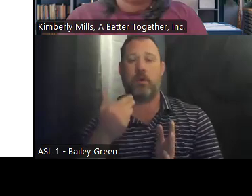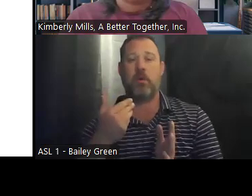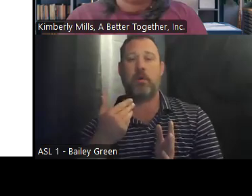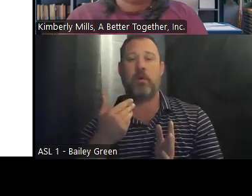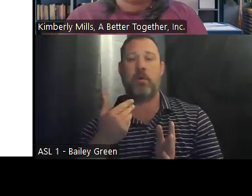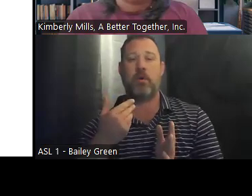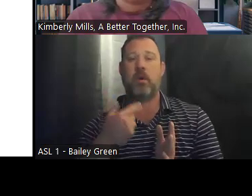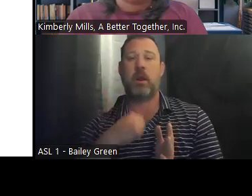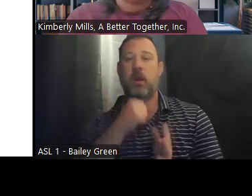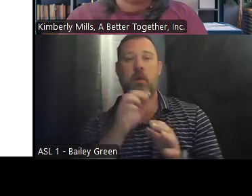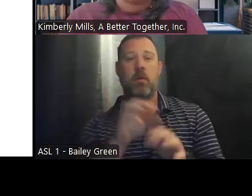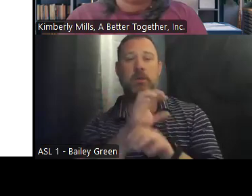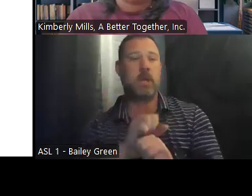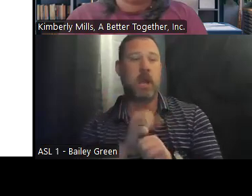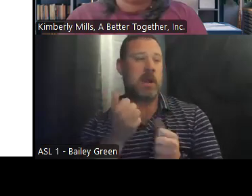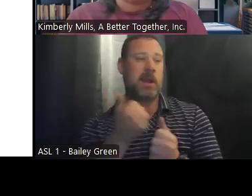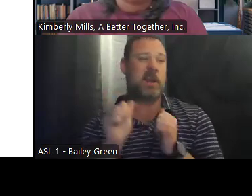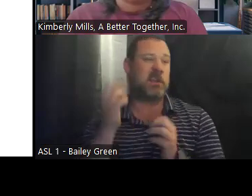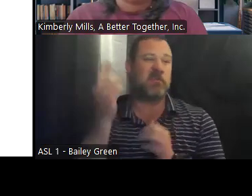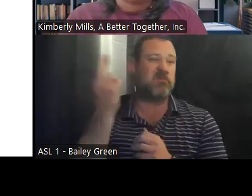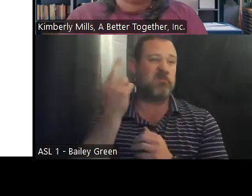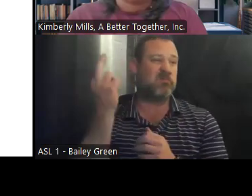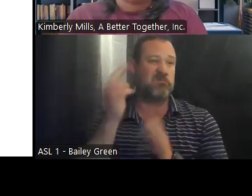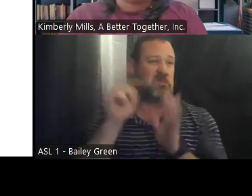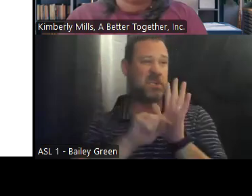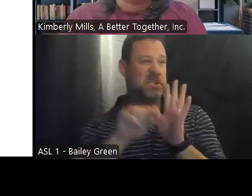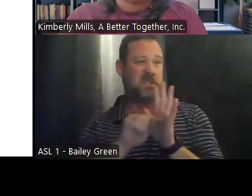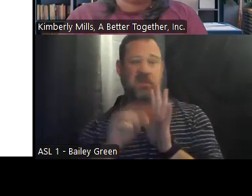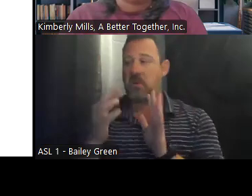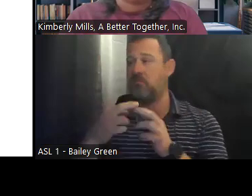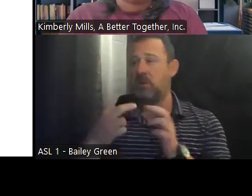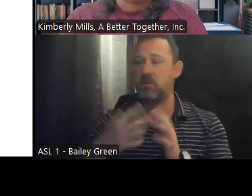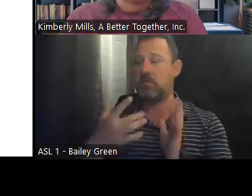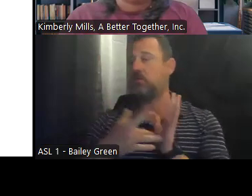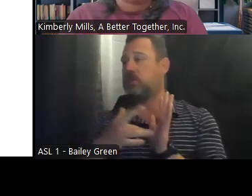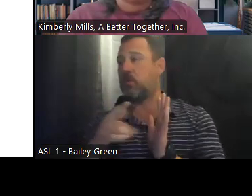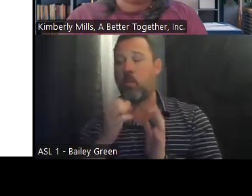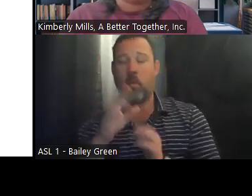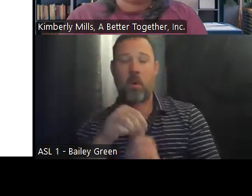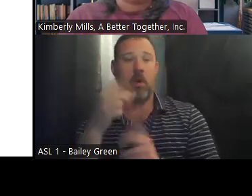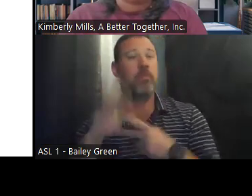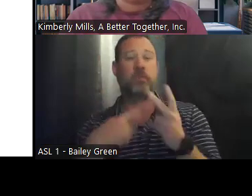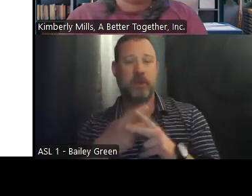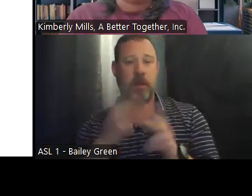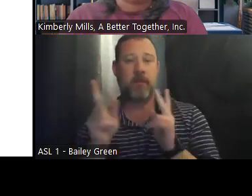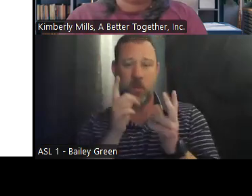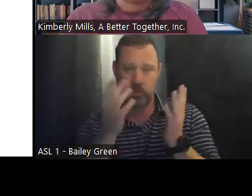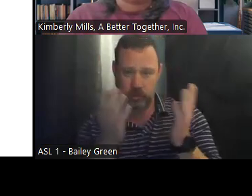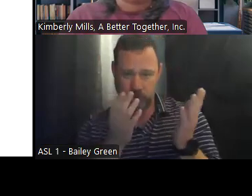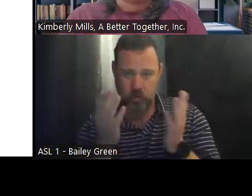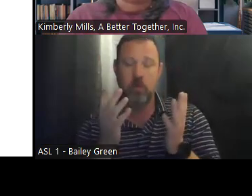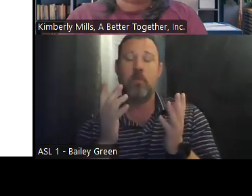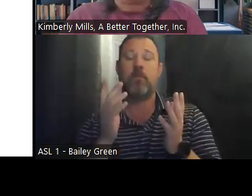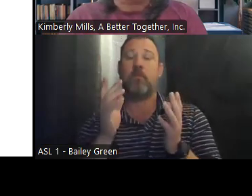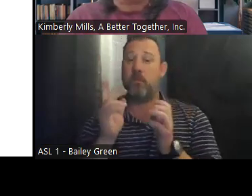I don't assign any nefarious reasons why regional centers or other types of people who serve people